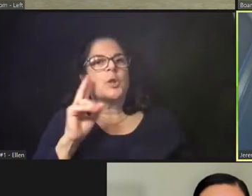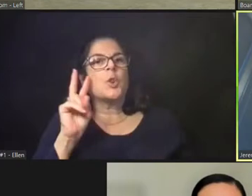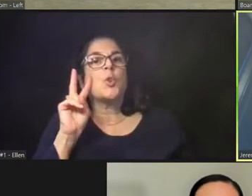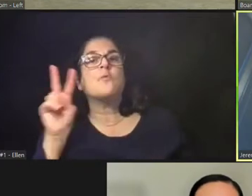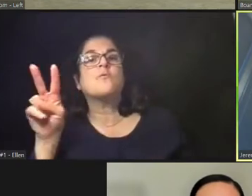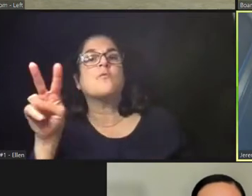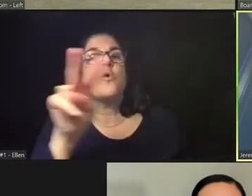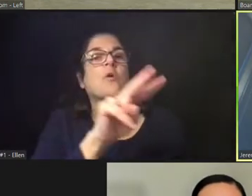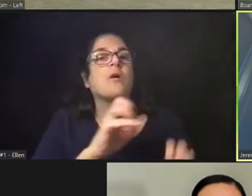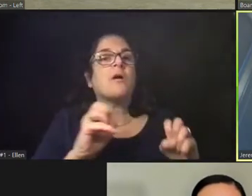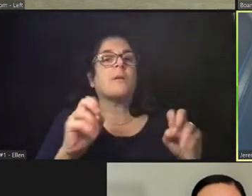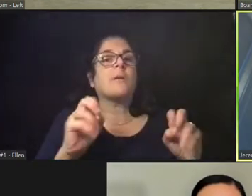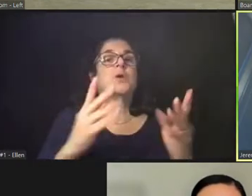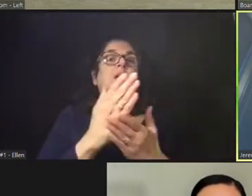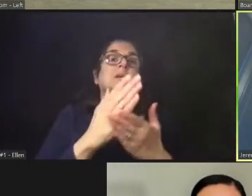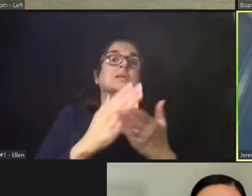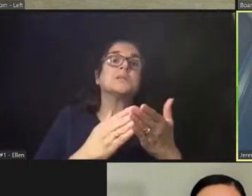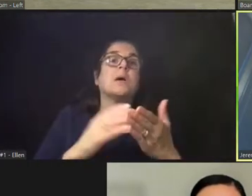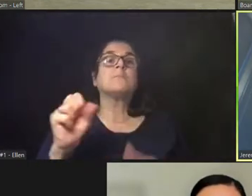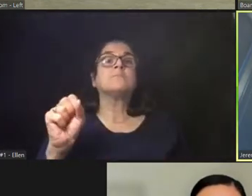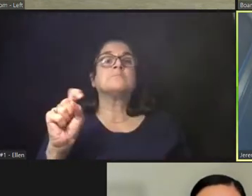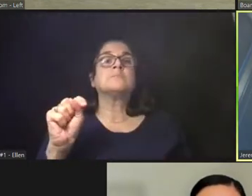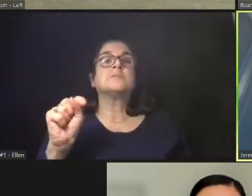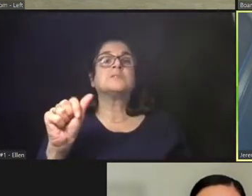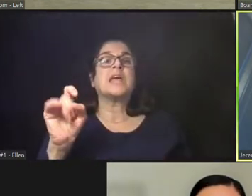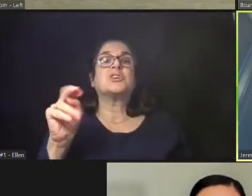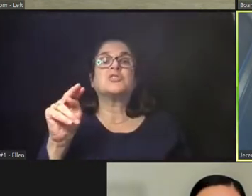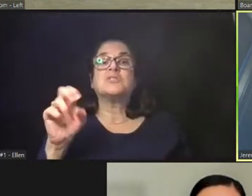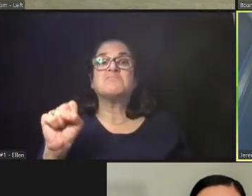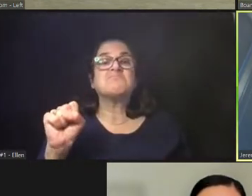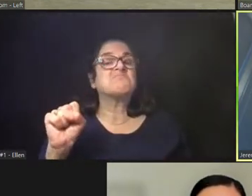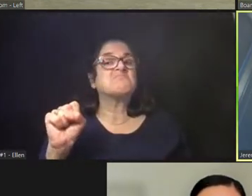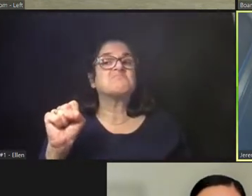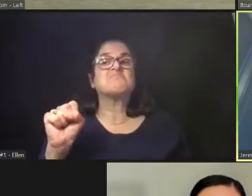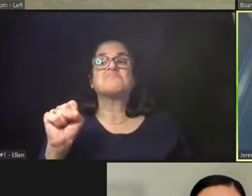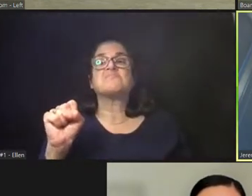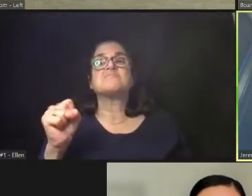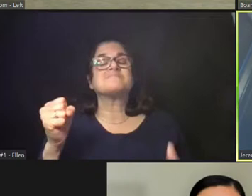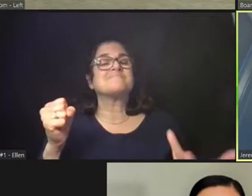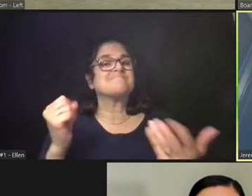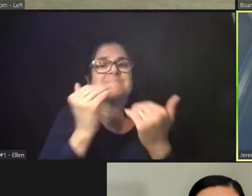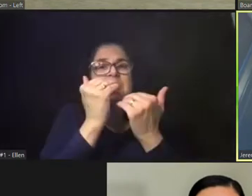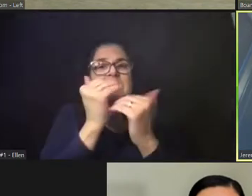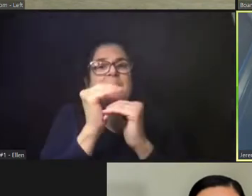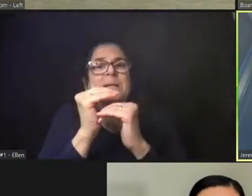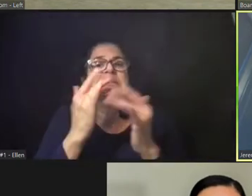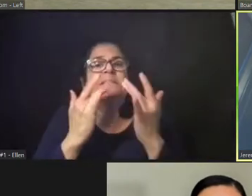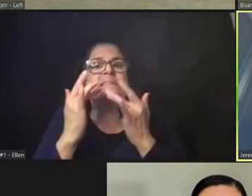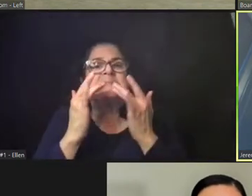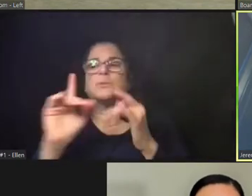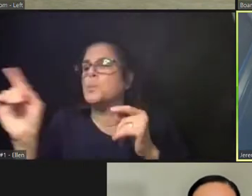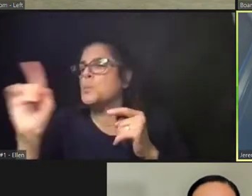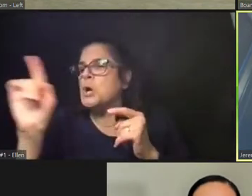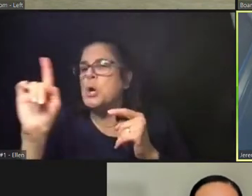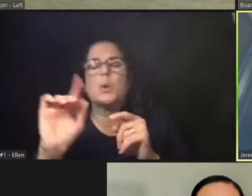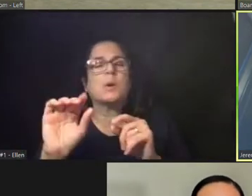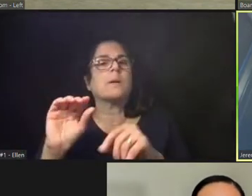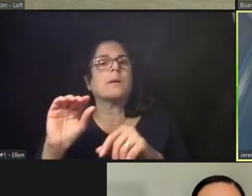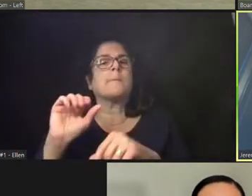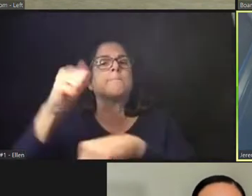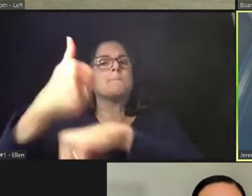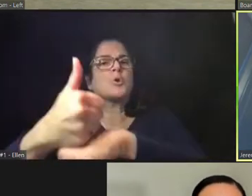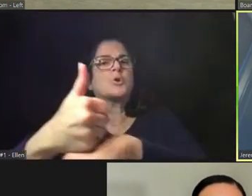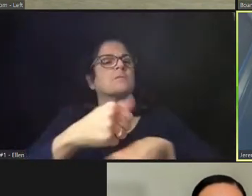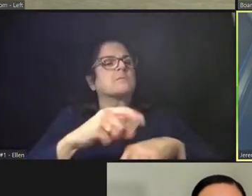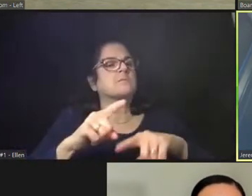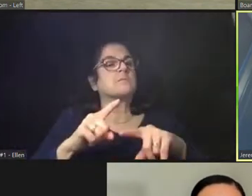Obviously, we're constricted by just the amount of real estate, but we'll look for selective opportunities to continue to roll this program out.